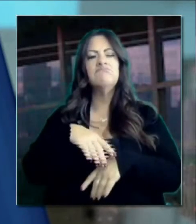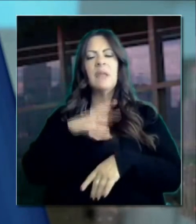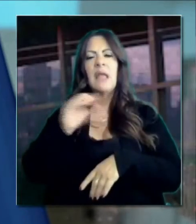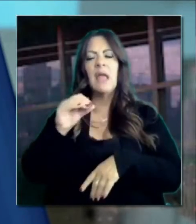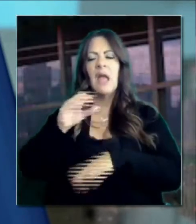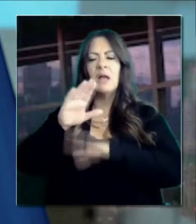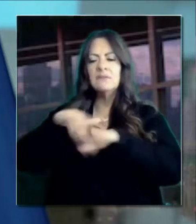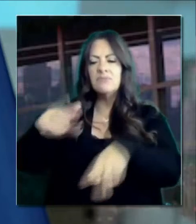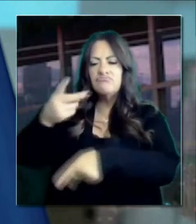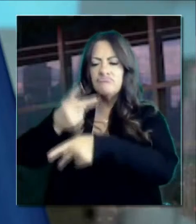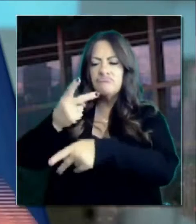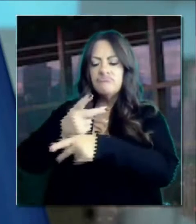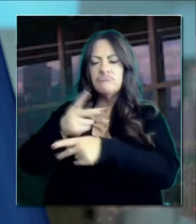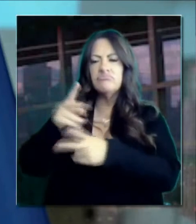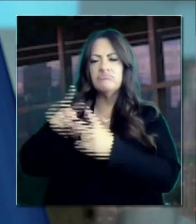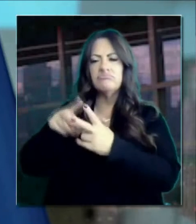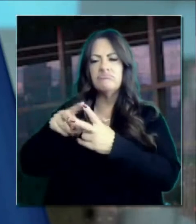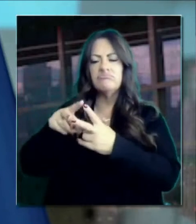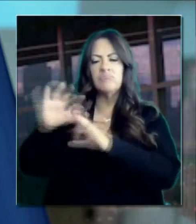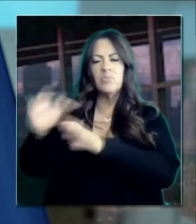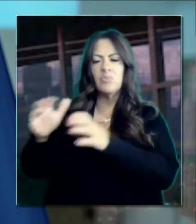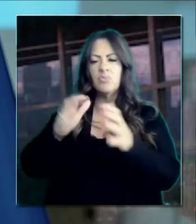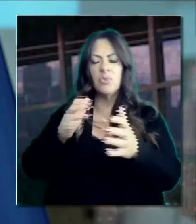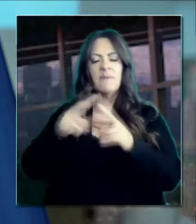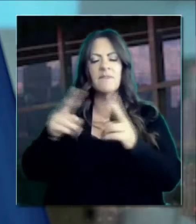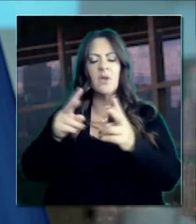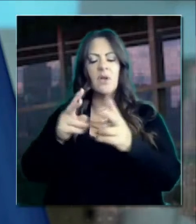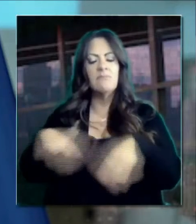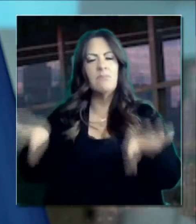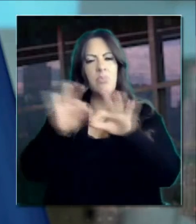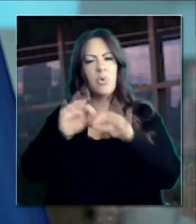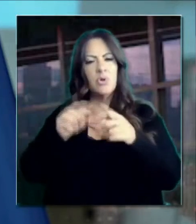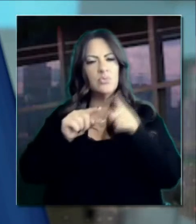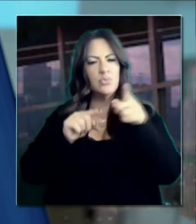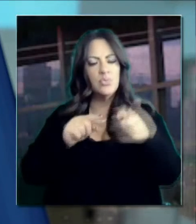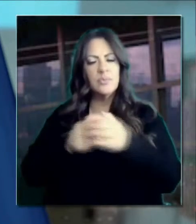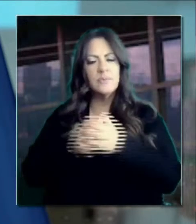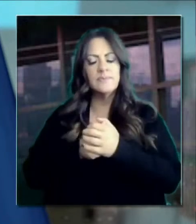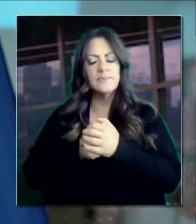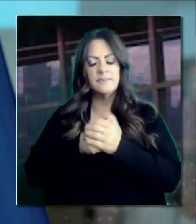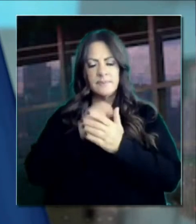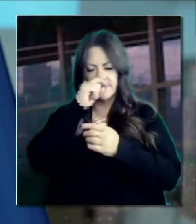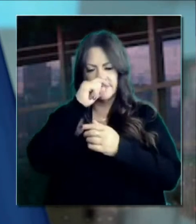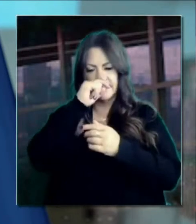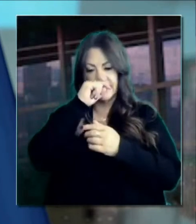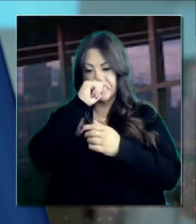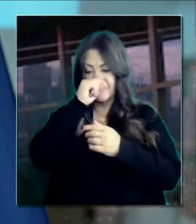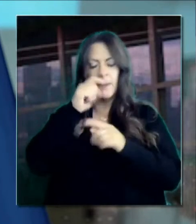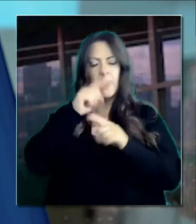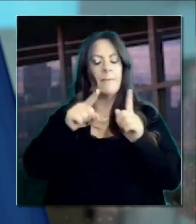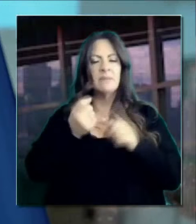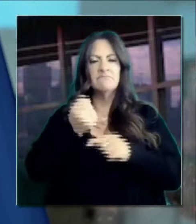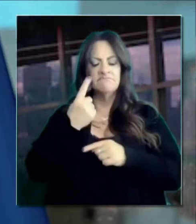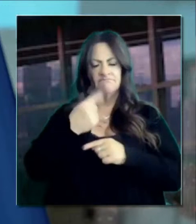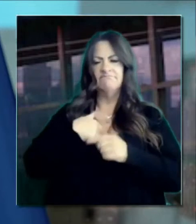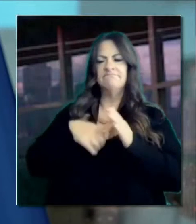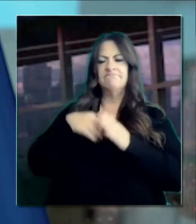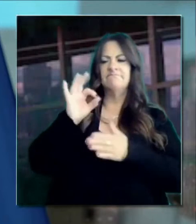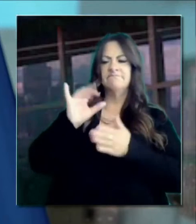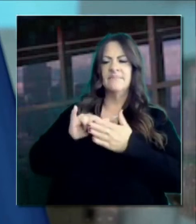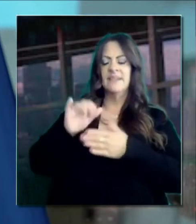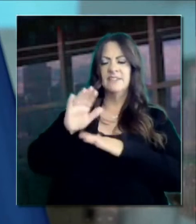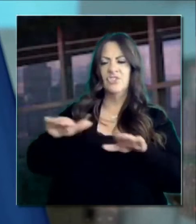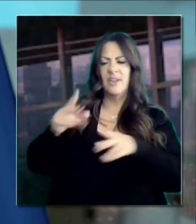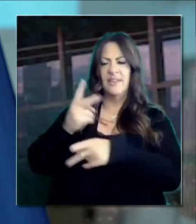administration. So why then have the Child Care Providers Union, it's been saying that your administration will not negotiate with them